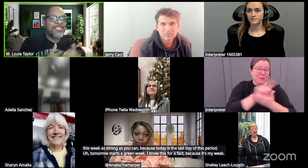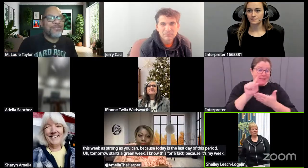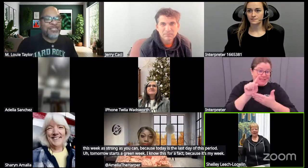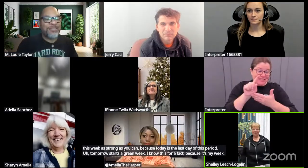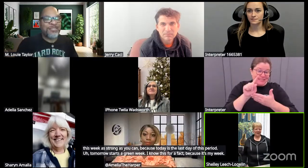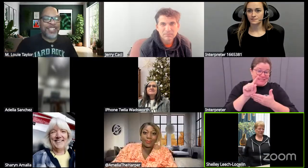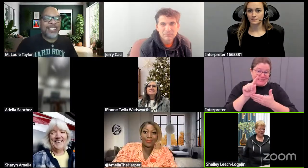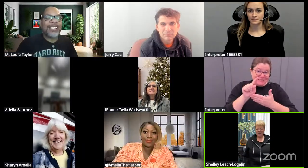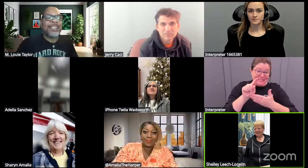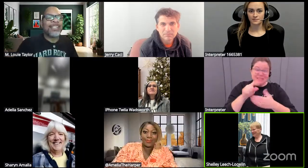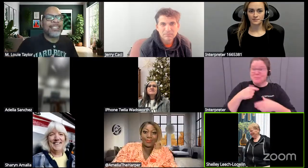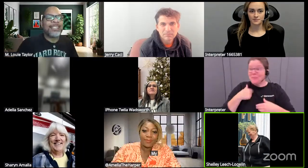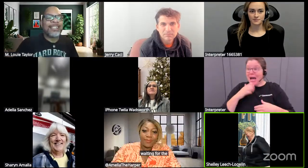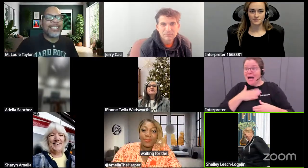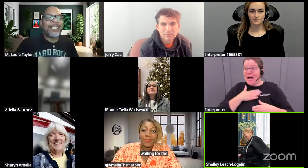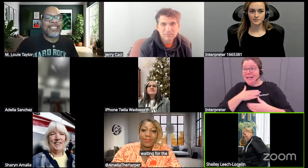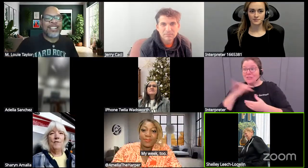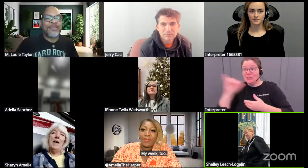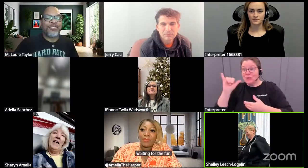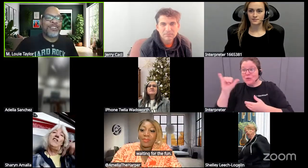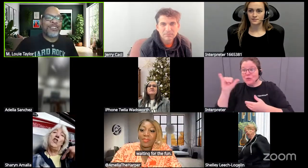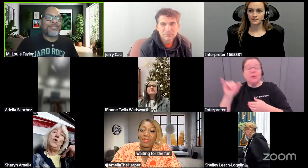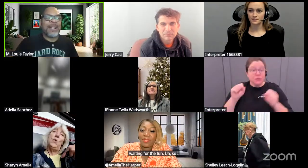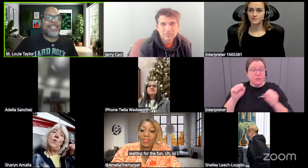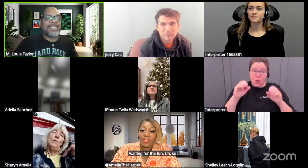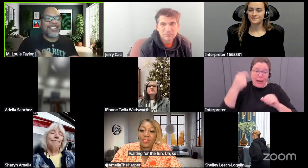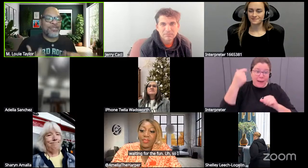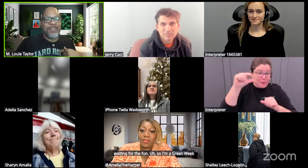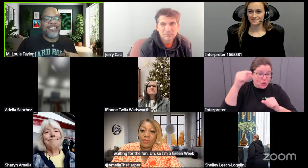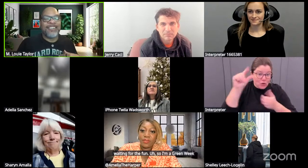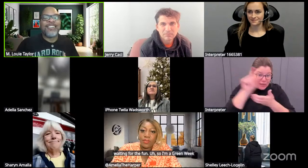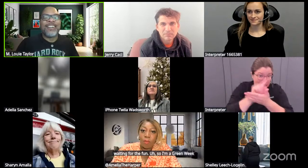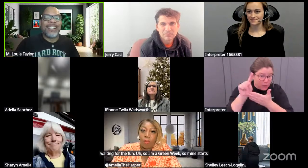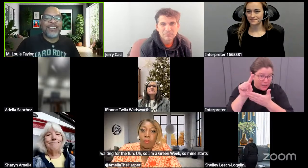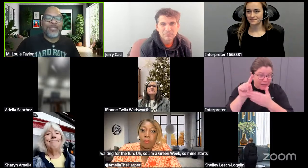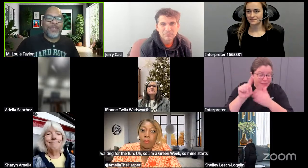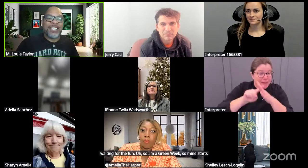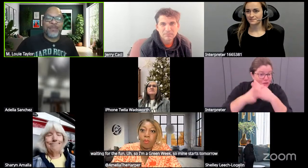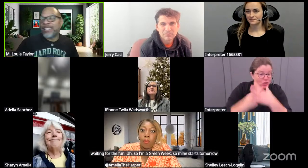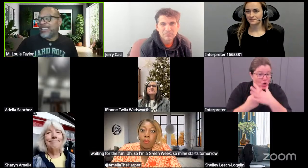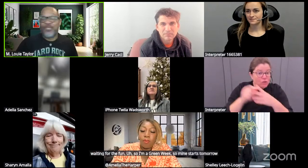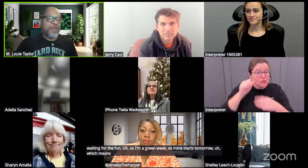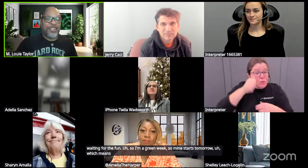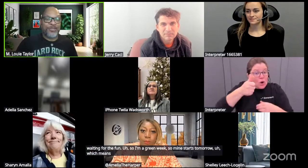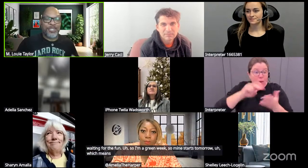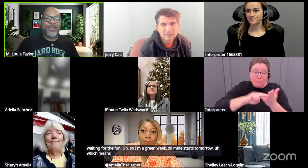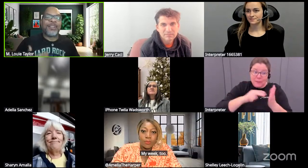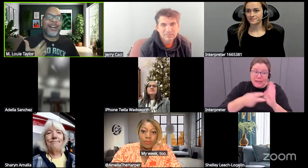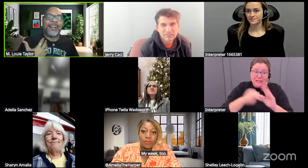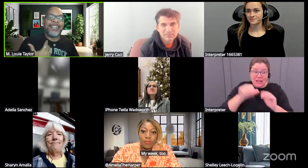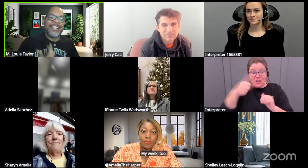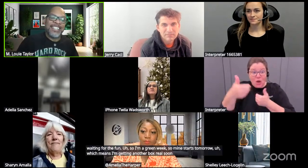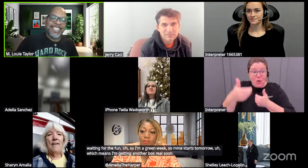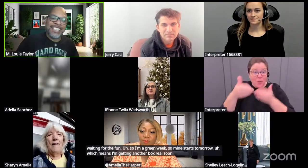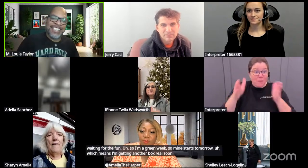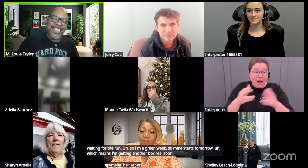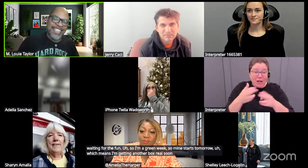My week Waiting for the too. fun. So I'm a green week, so mine starts tomorrow, which means I'm getting another box real soon.